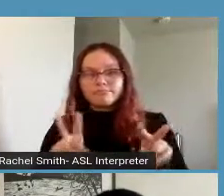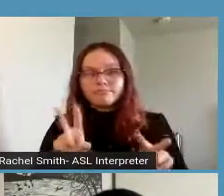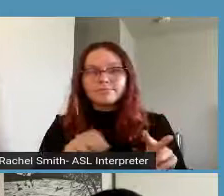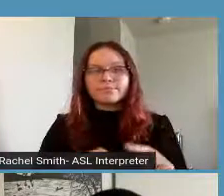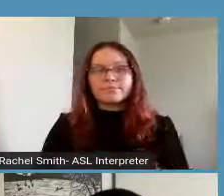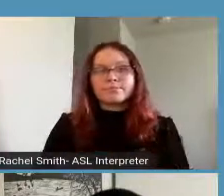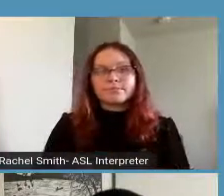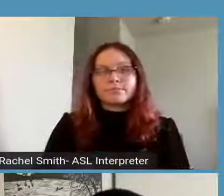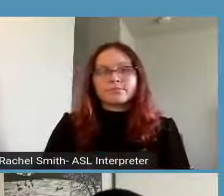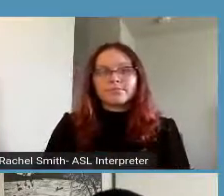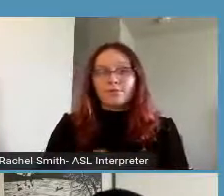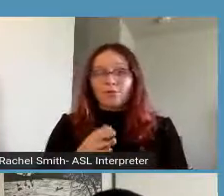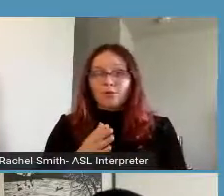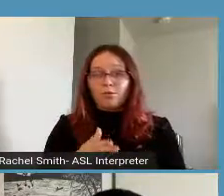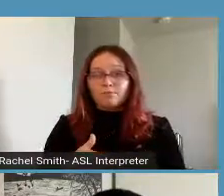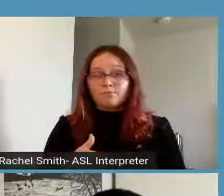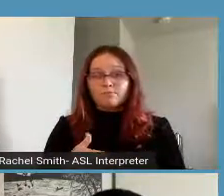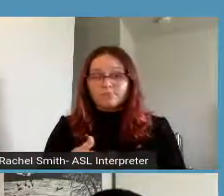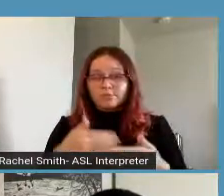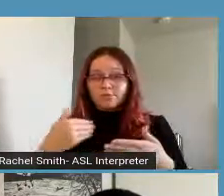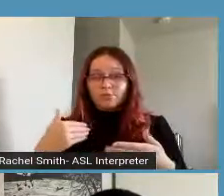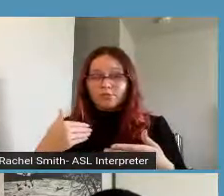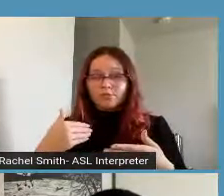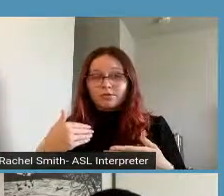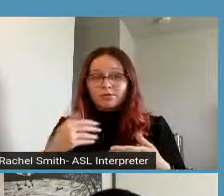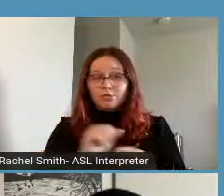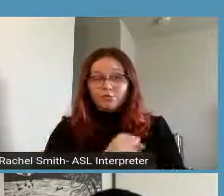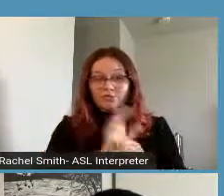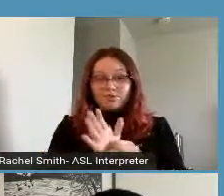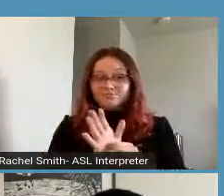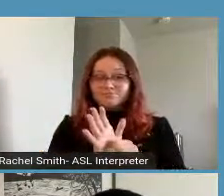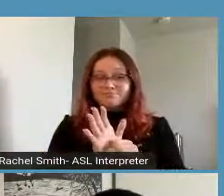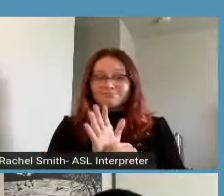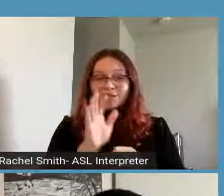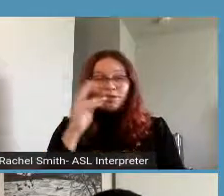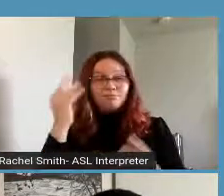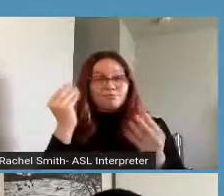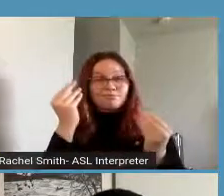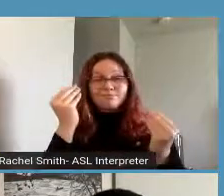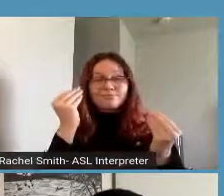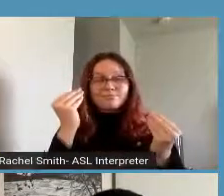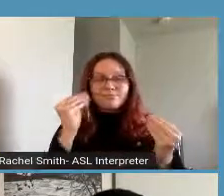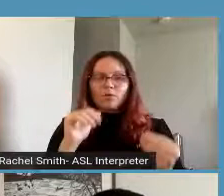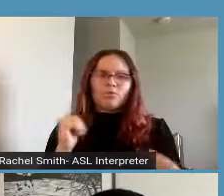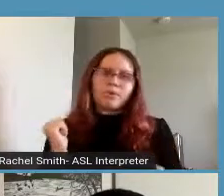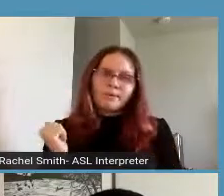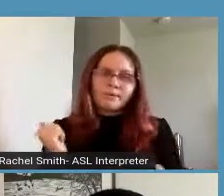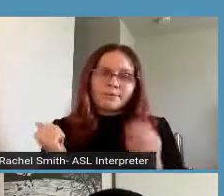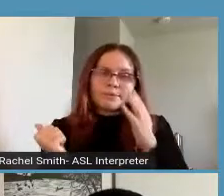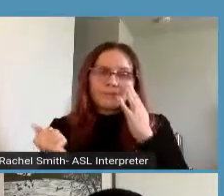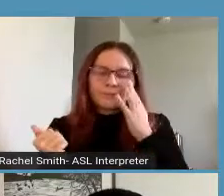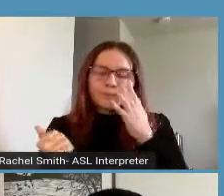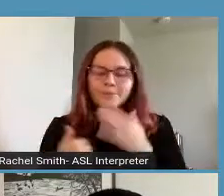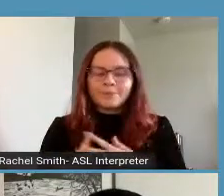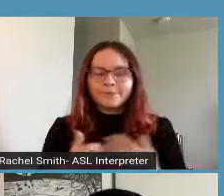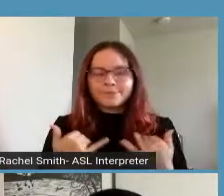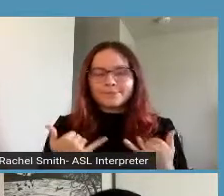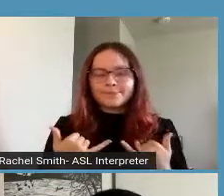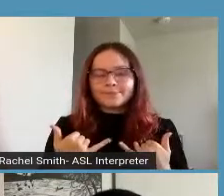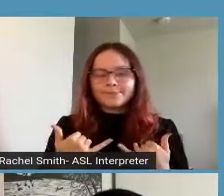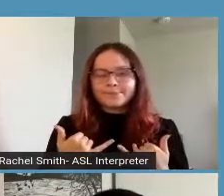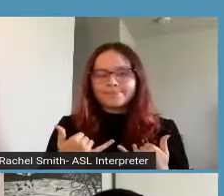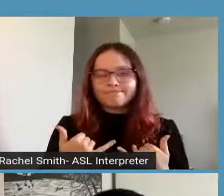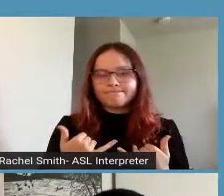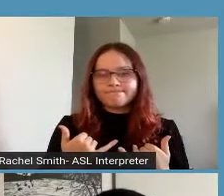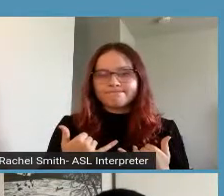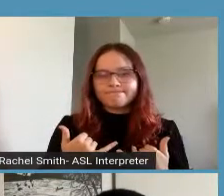think of doing without COVID happening and kind of not allowing us to do what we wanted to do with our